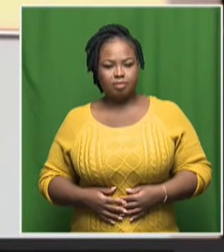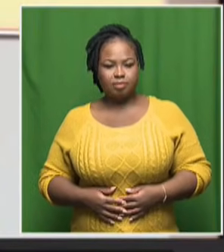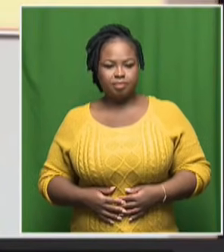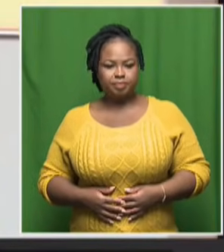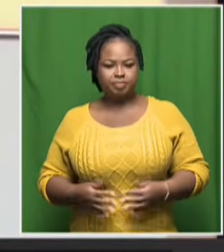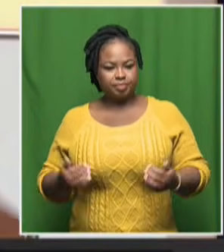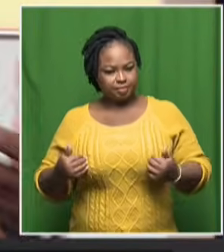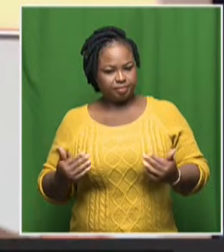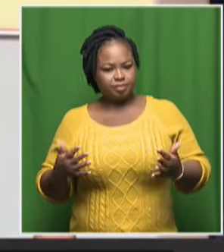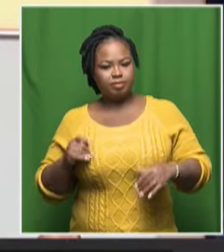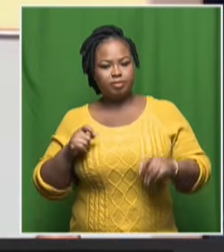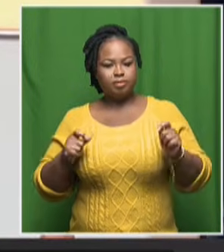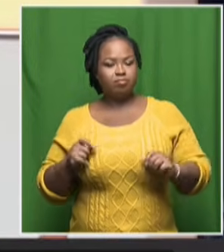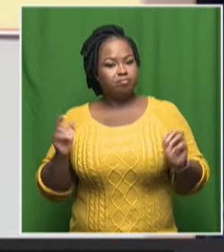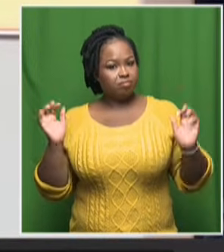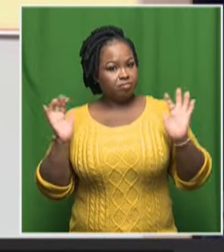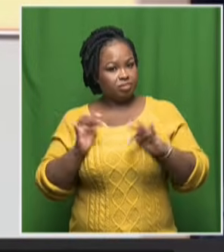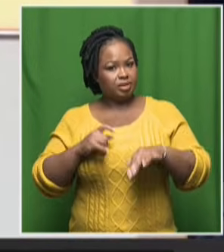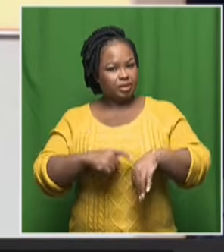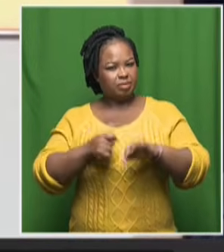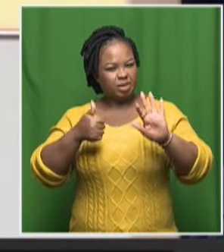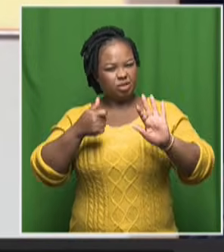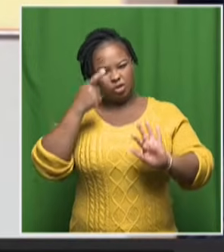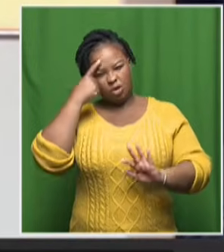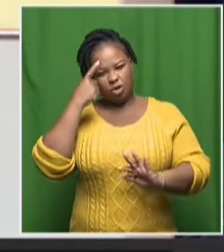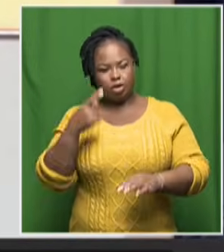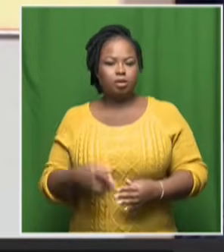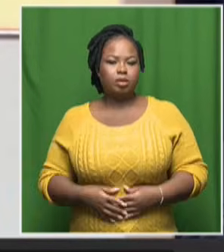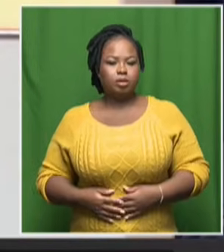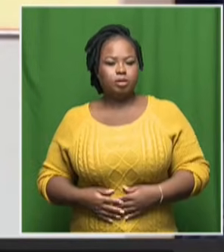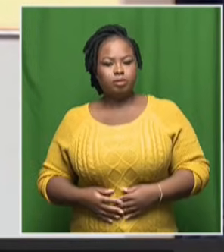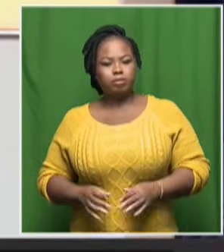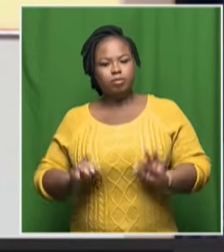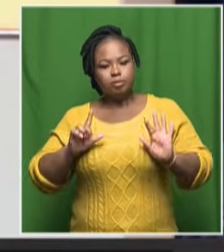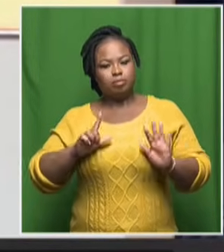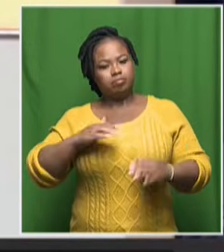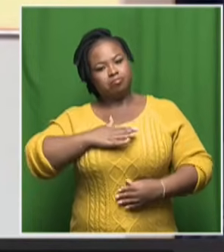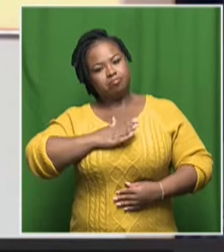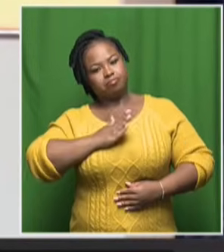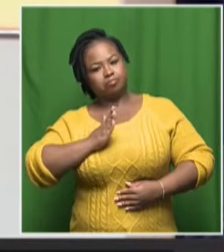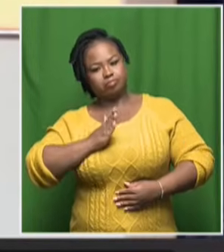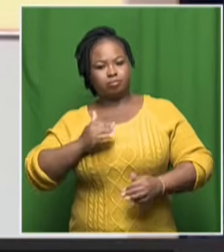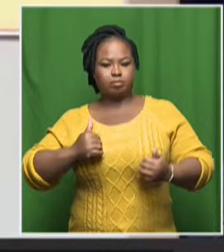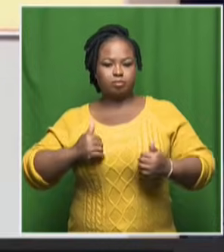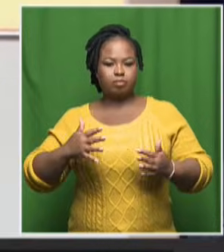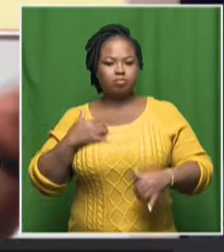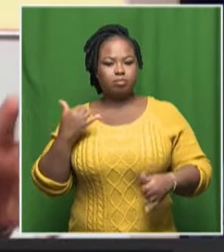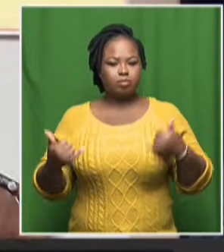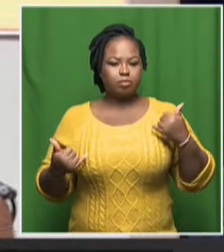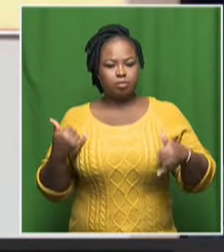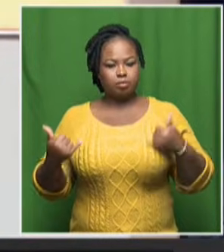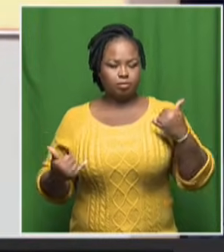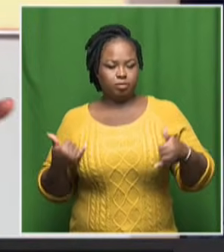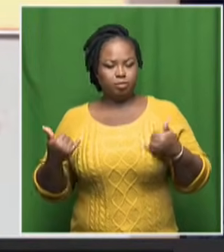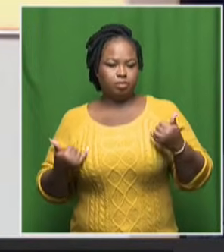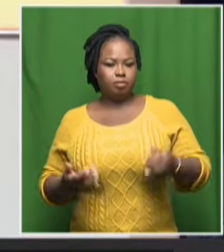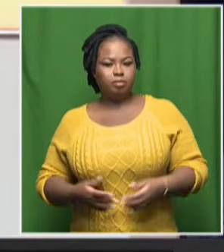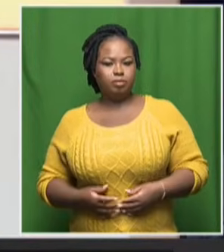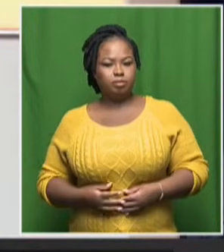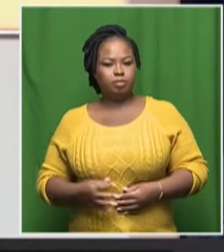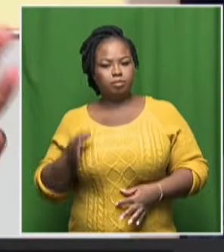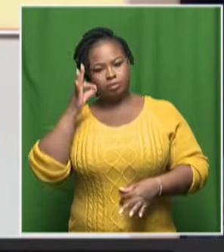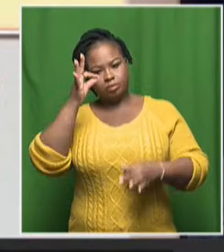we kick off, people walk in at 6 already, right? They walk in at 6, and then from 7, we start with the entertainment festivities right